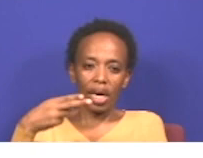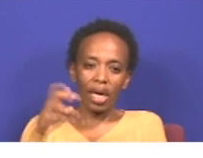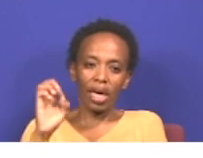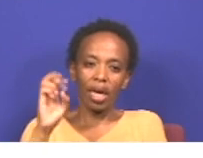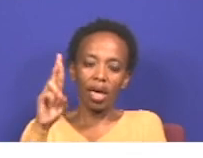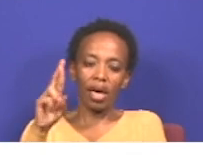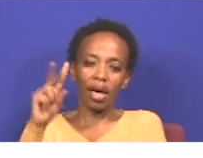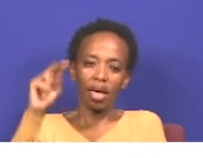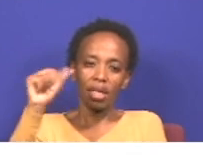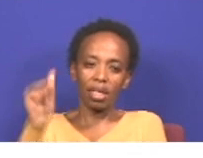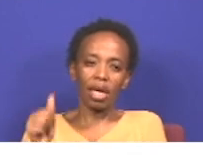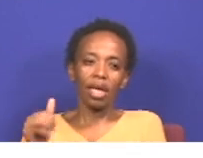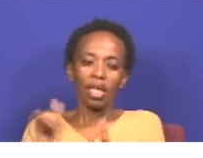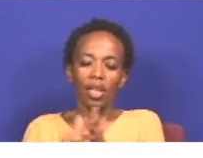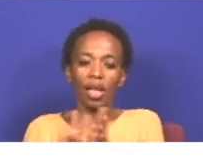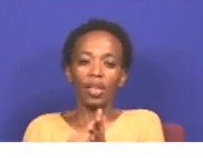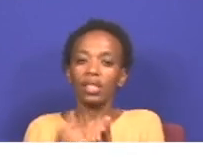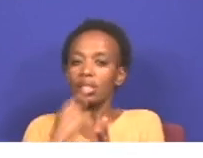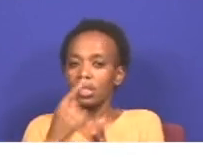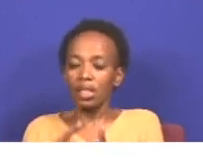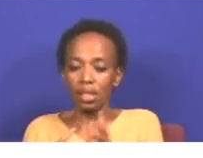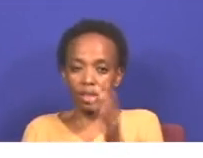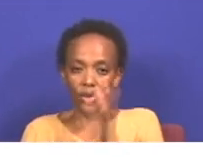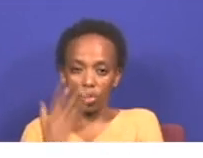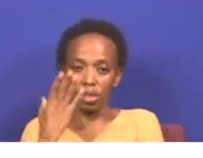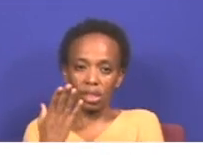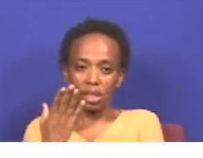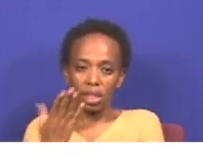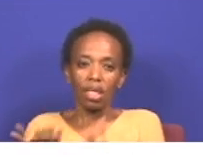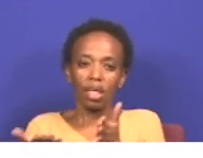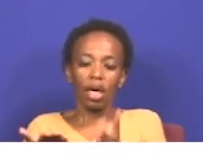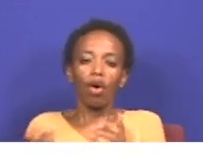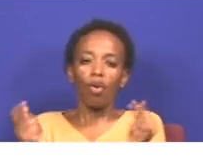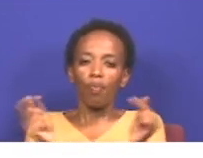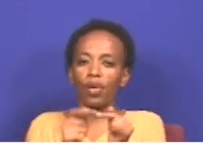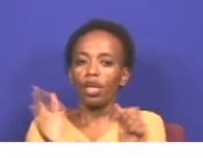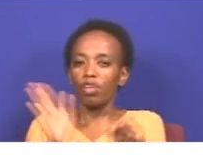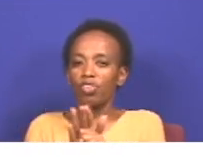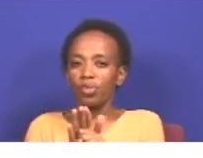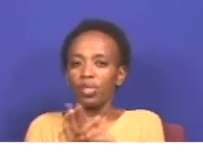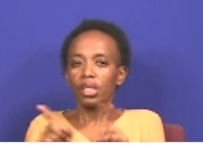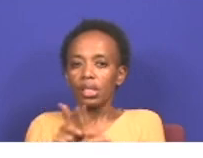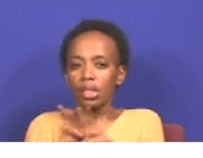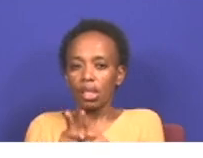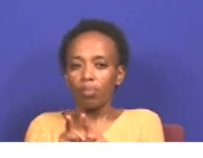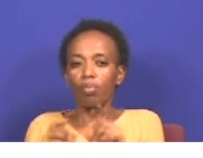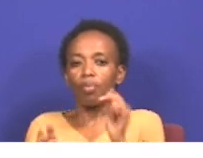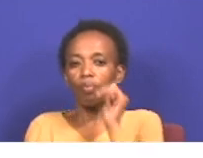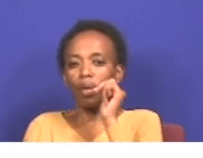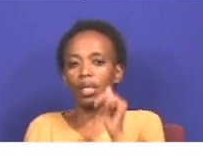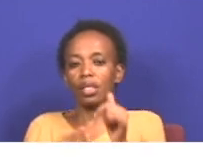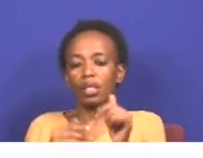the Vatican spokesman explained that is causing recurrent, painful, and worsening symptoms.